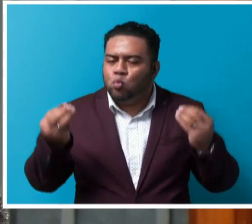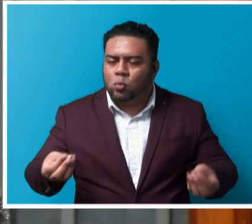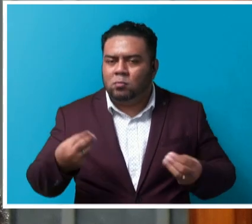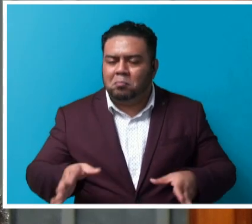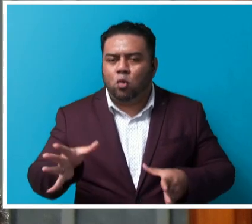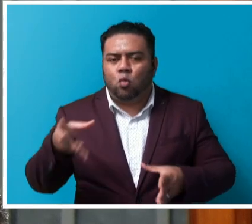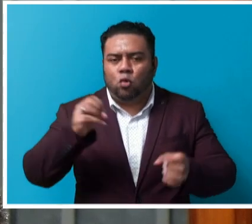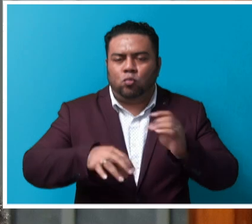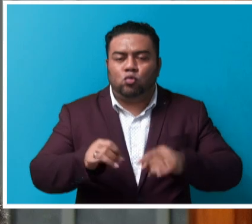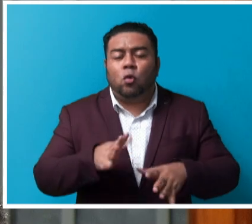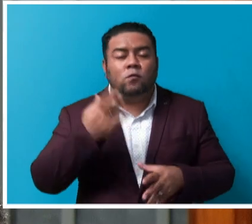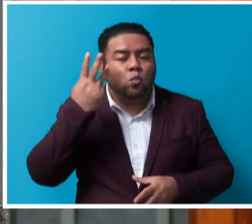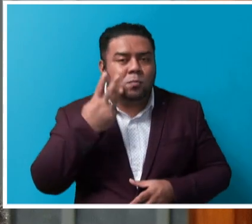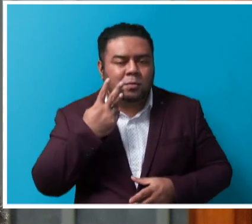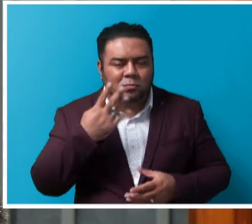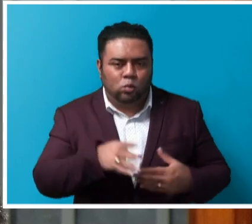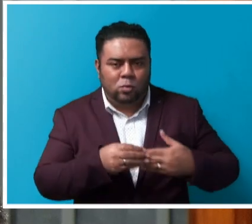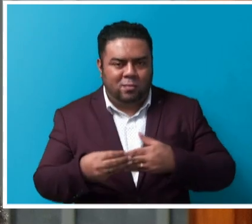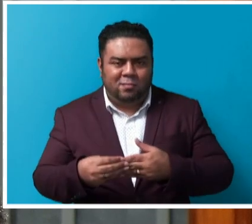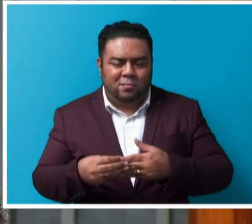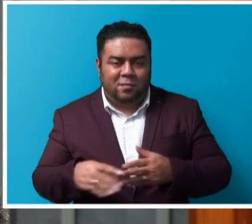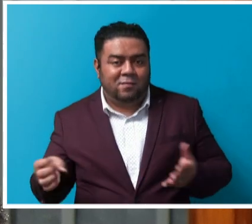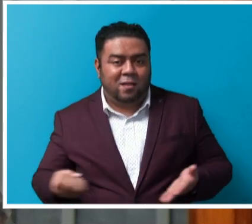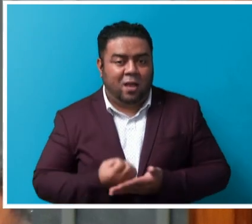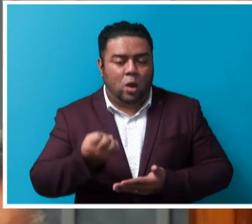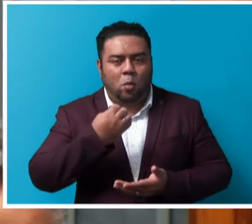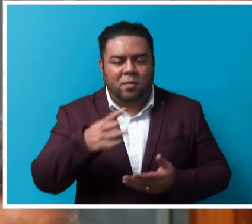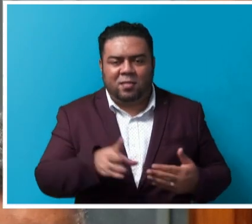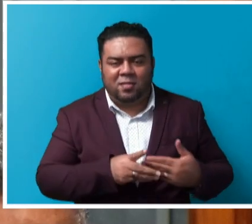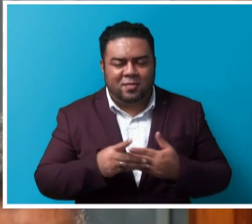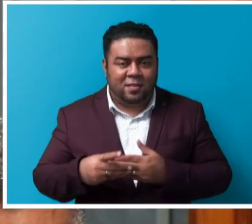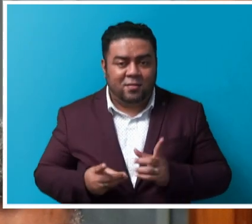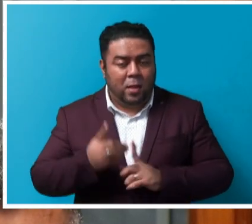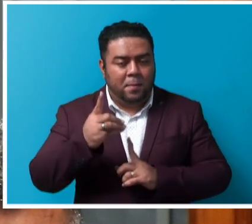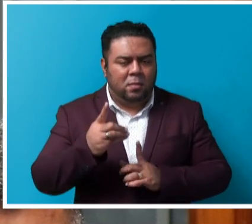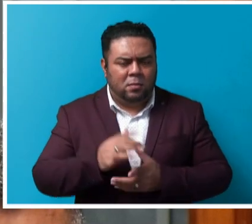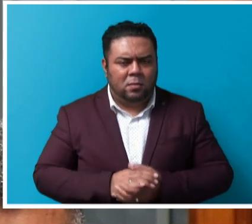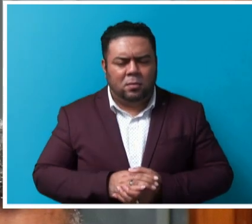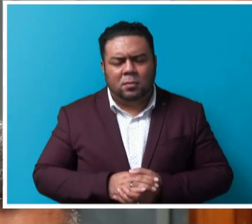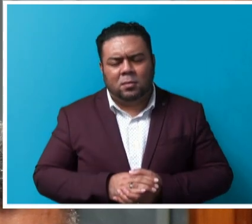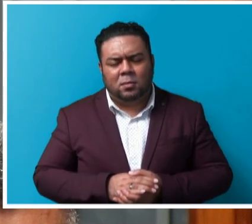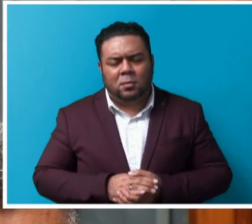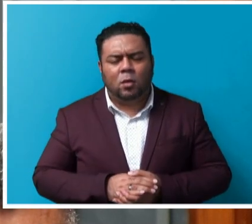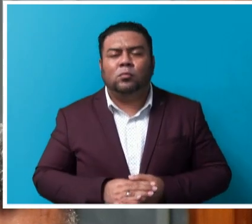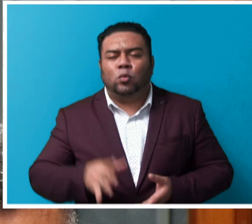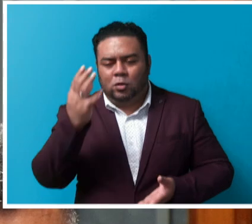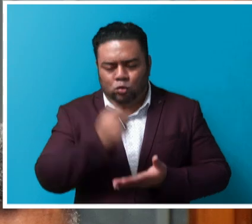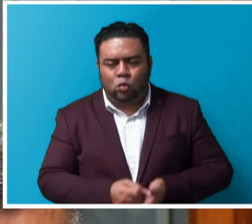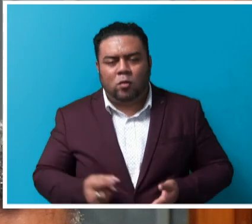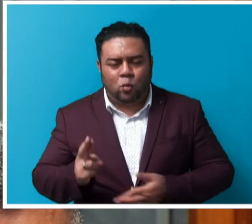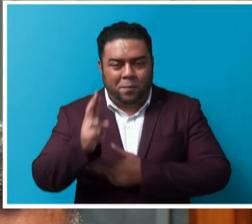driving community resilience, economic development, and social cohesion. Ensuring their representation